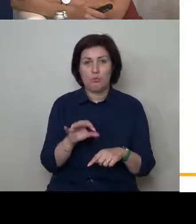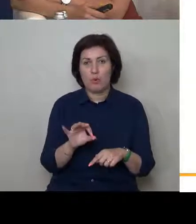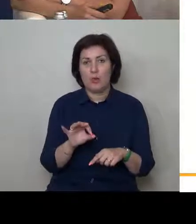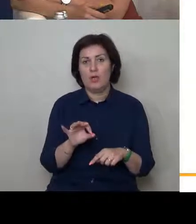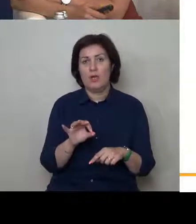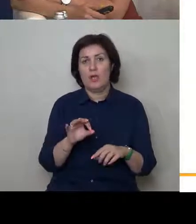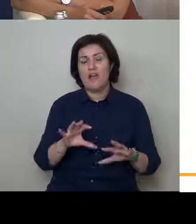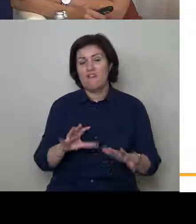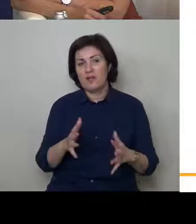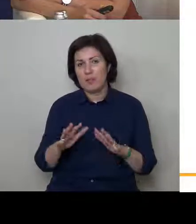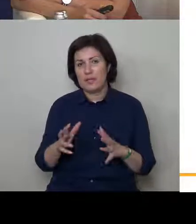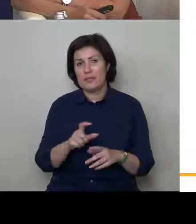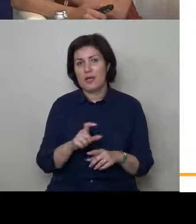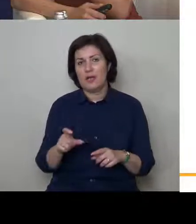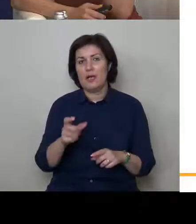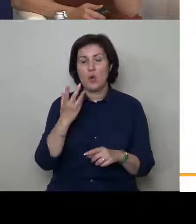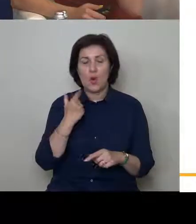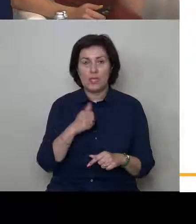police